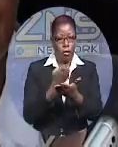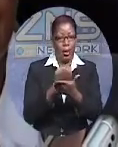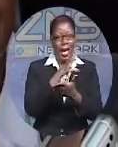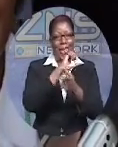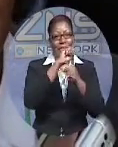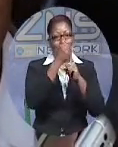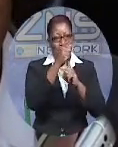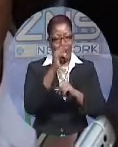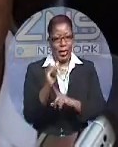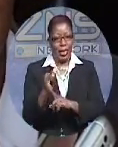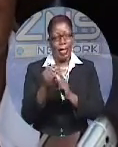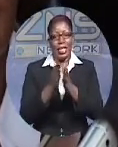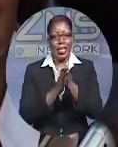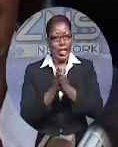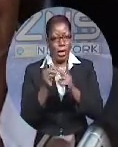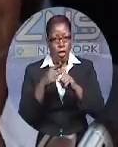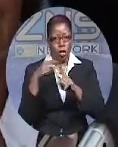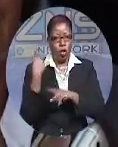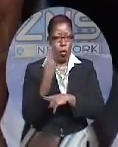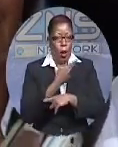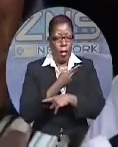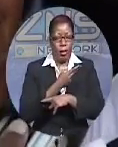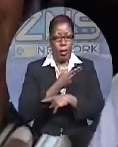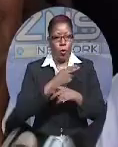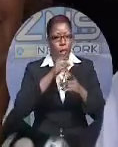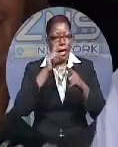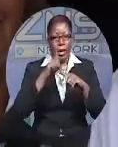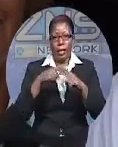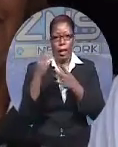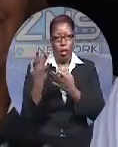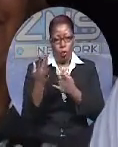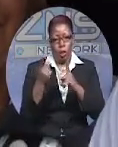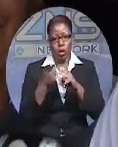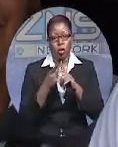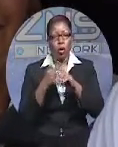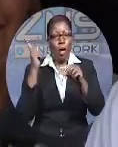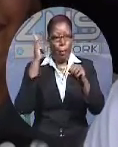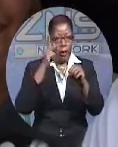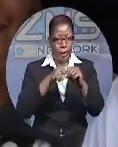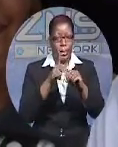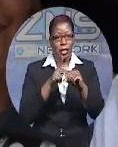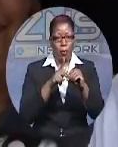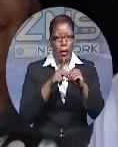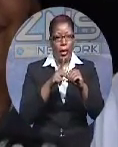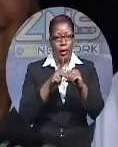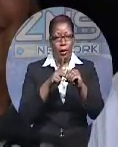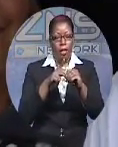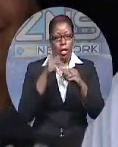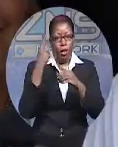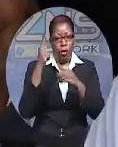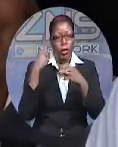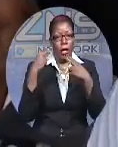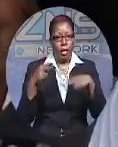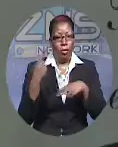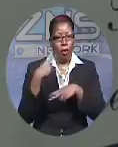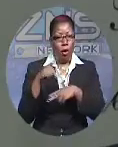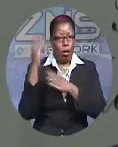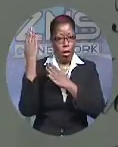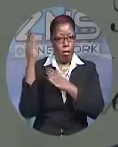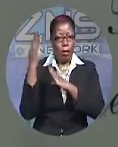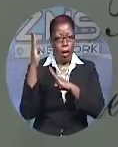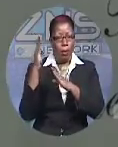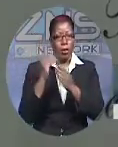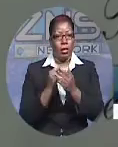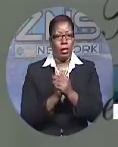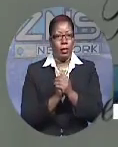very exciting to us, and we're very eager to participate in seeing that the health of the people of the Bahamas are advanced. In